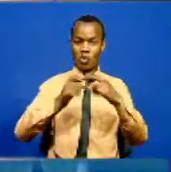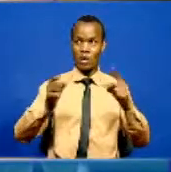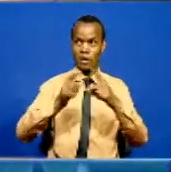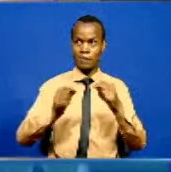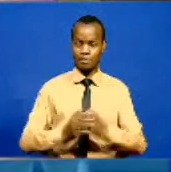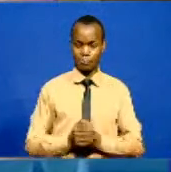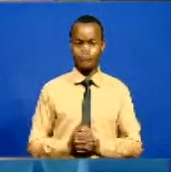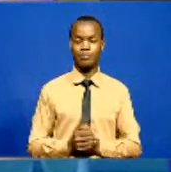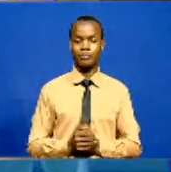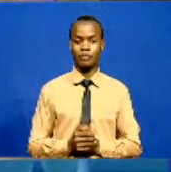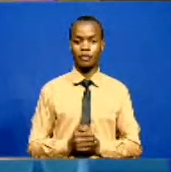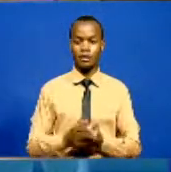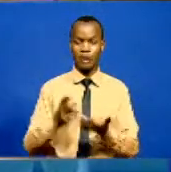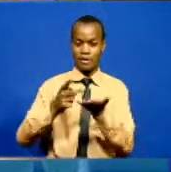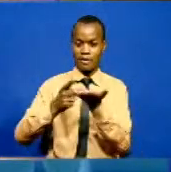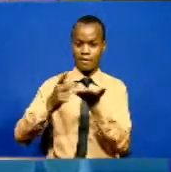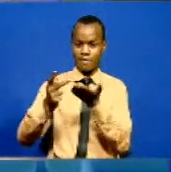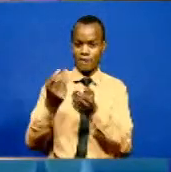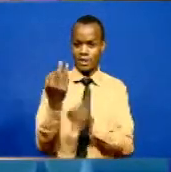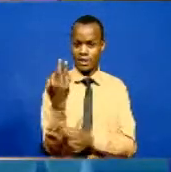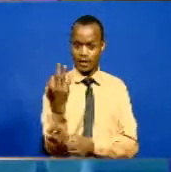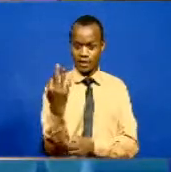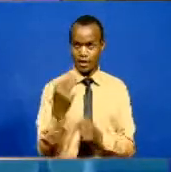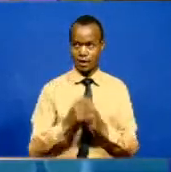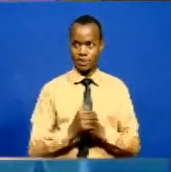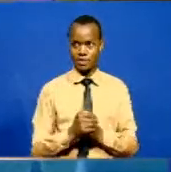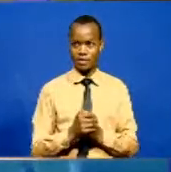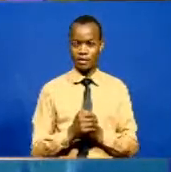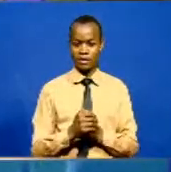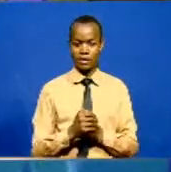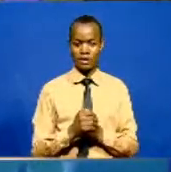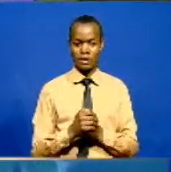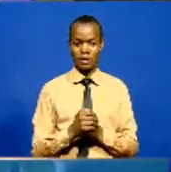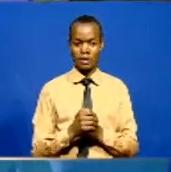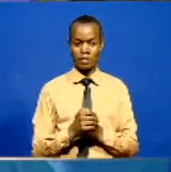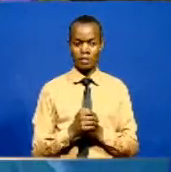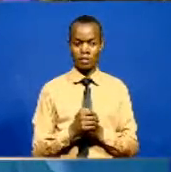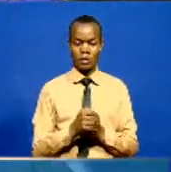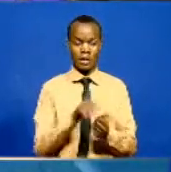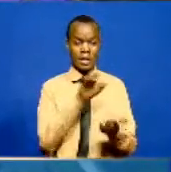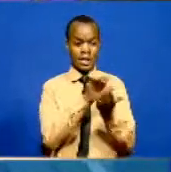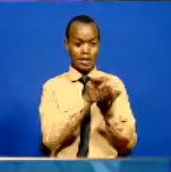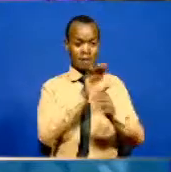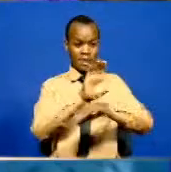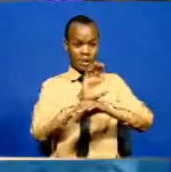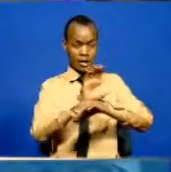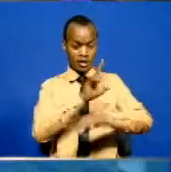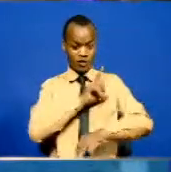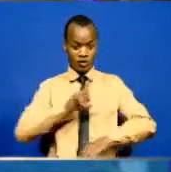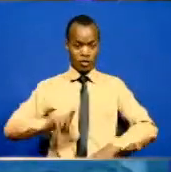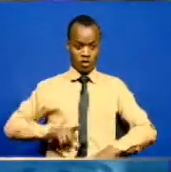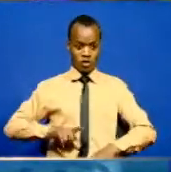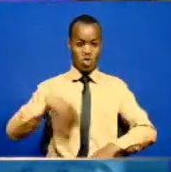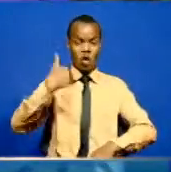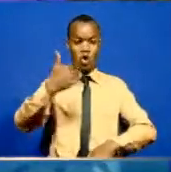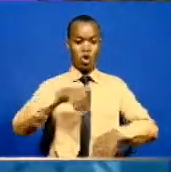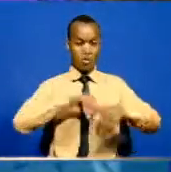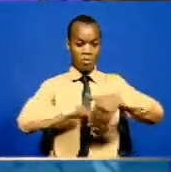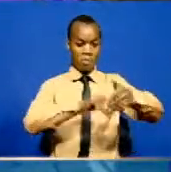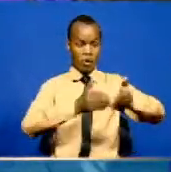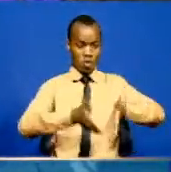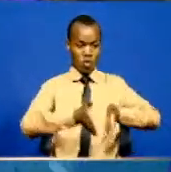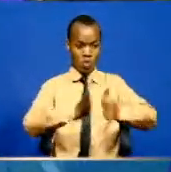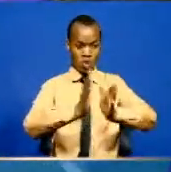continued. Verse 3. And keep the charge of the Lord your God, to walk in his ways, to keep in